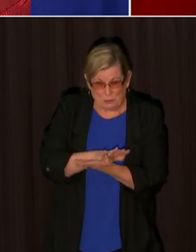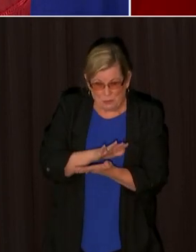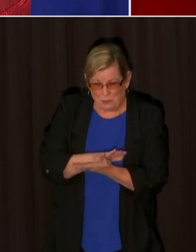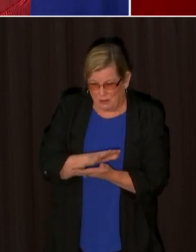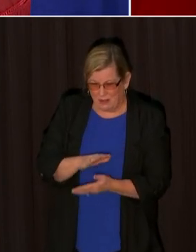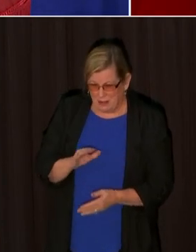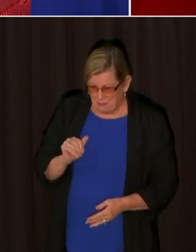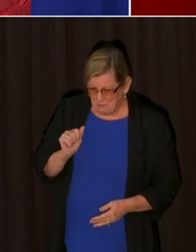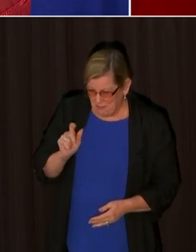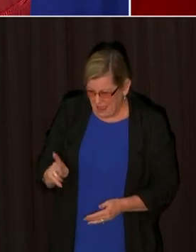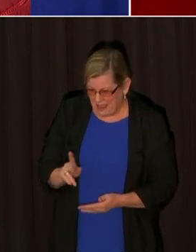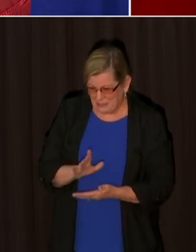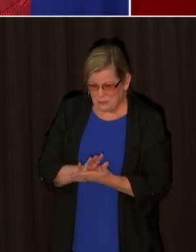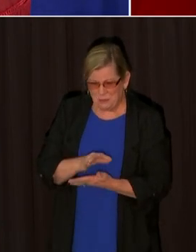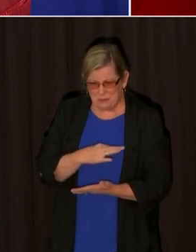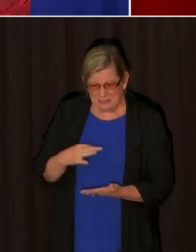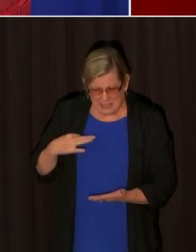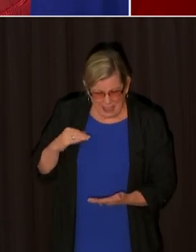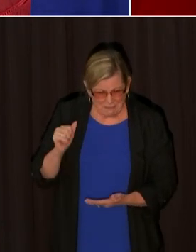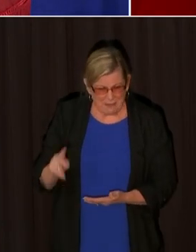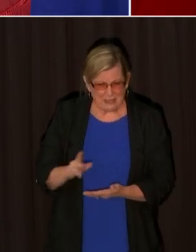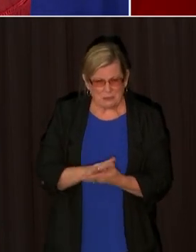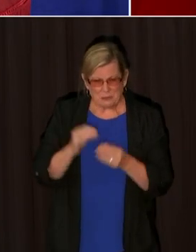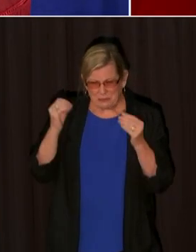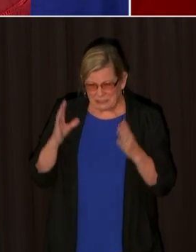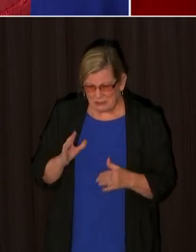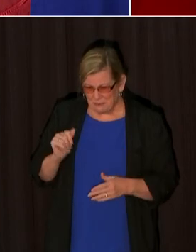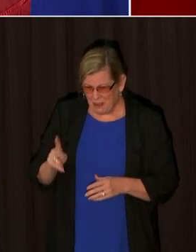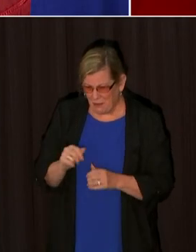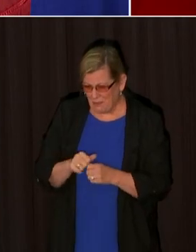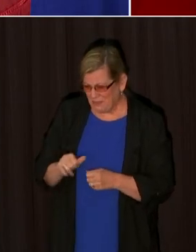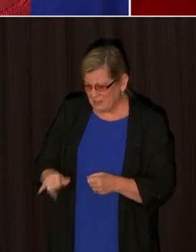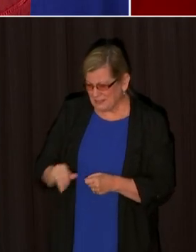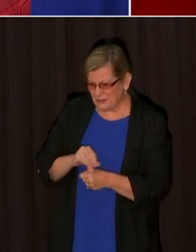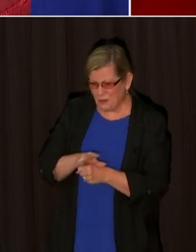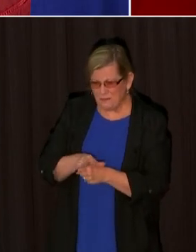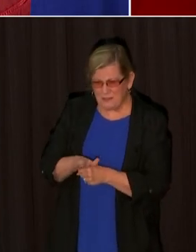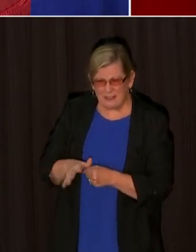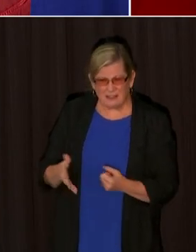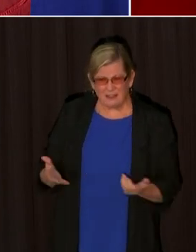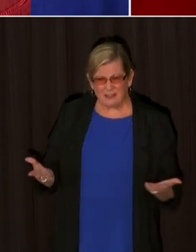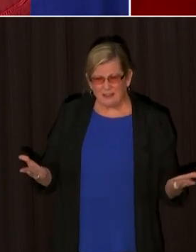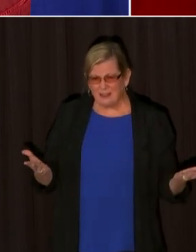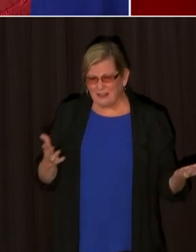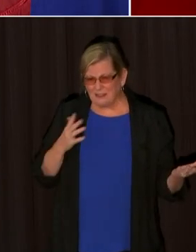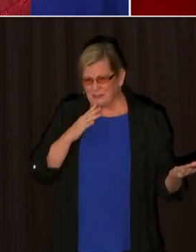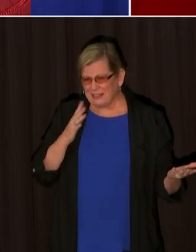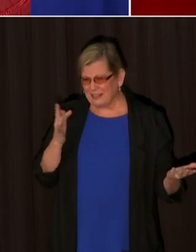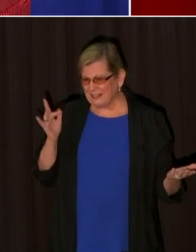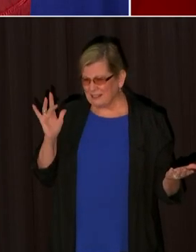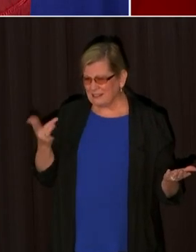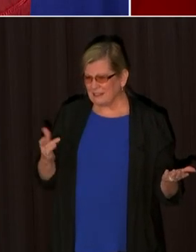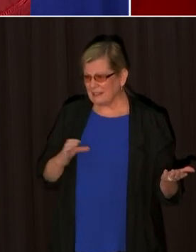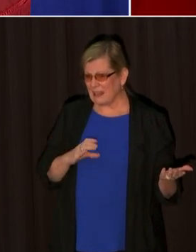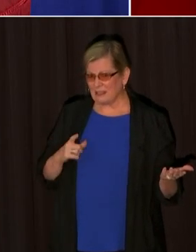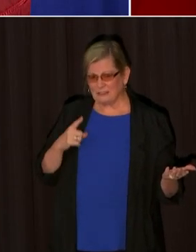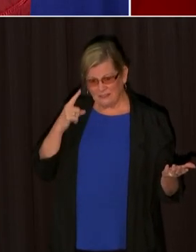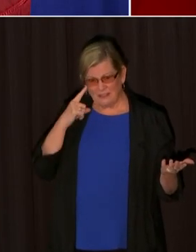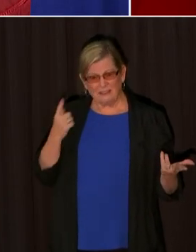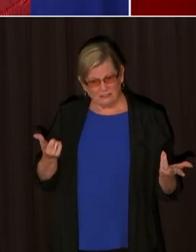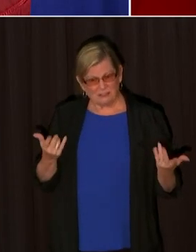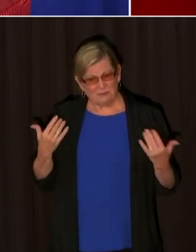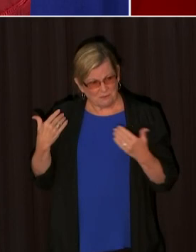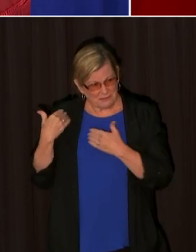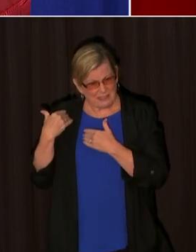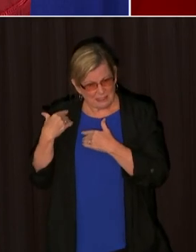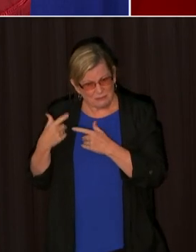staff back, and in this COVID environment. And now they also have to manage a security